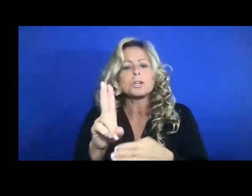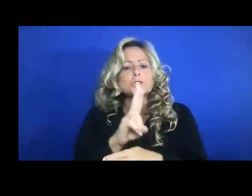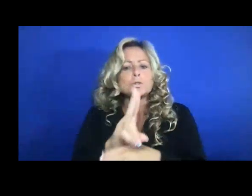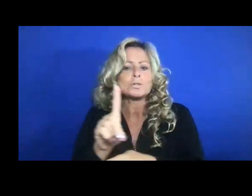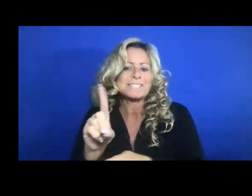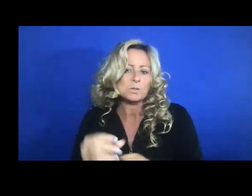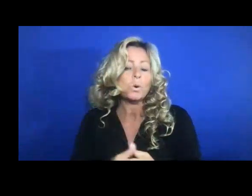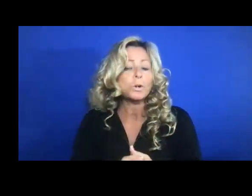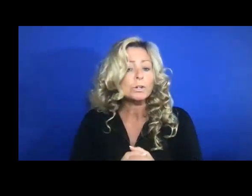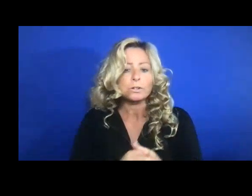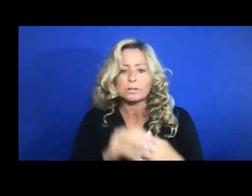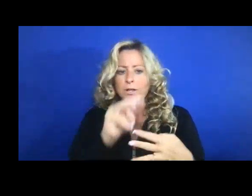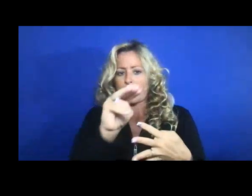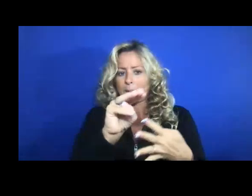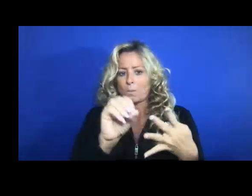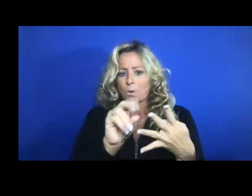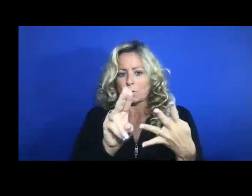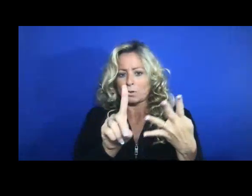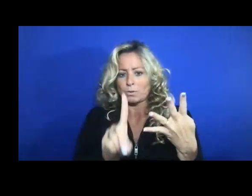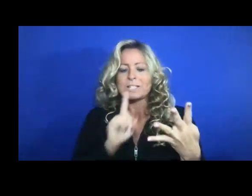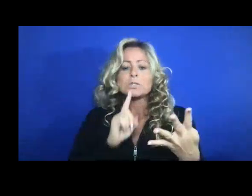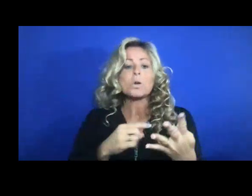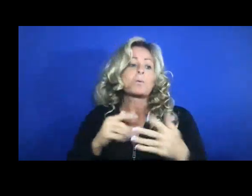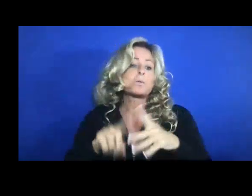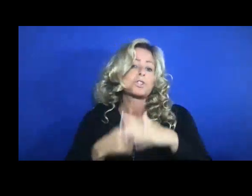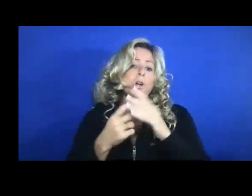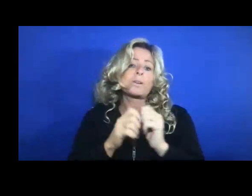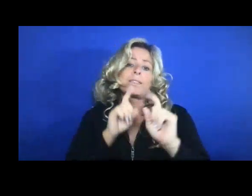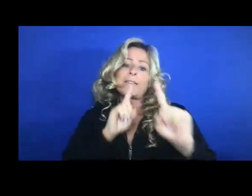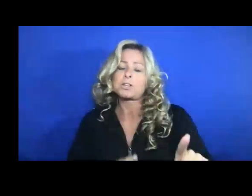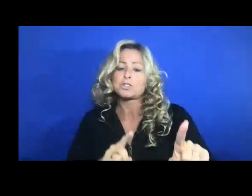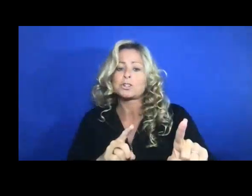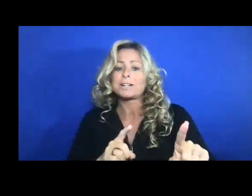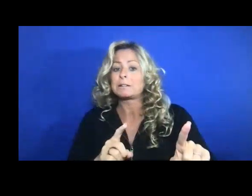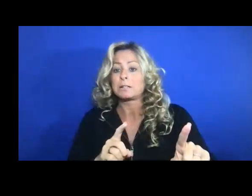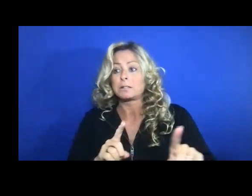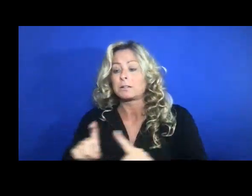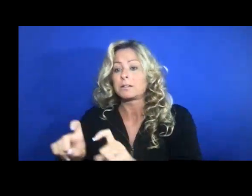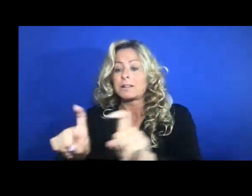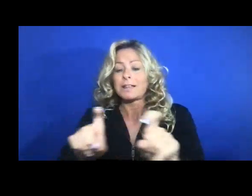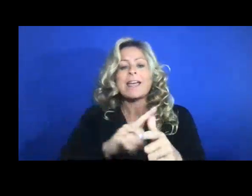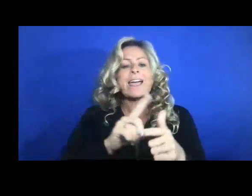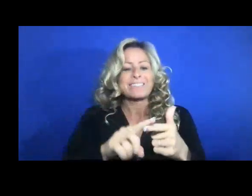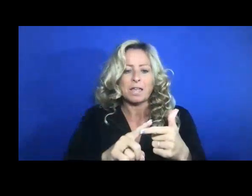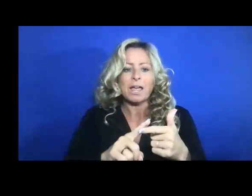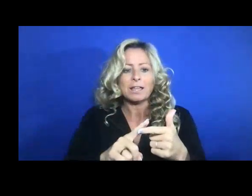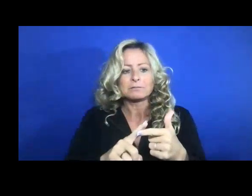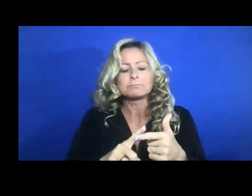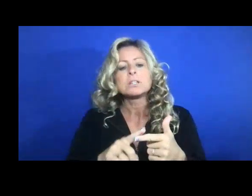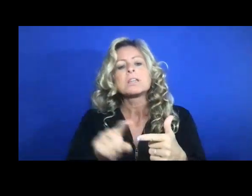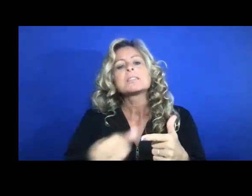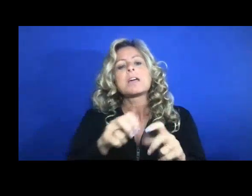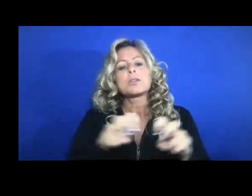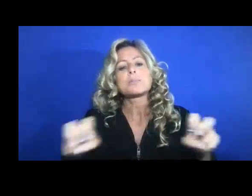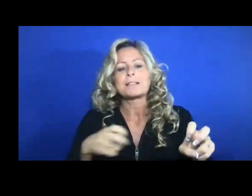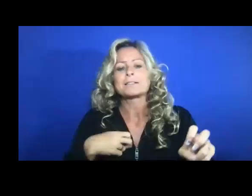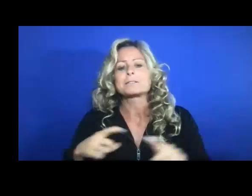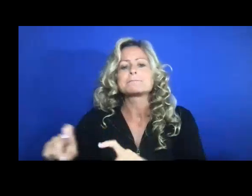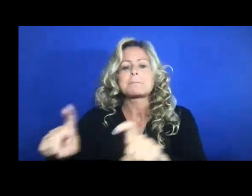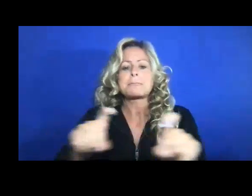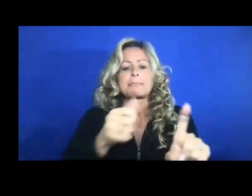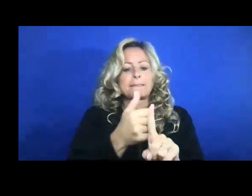So I will begin with answering a question and then go around and ask some of the other panelists some